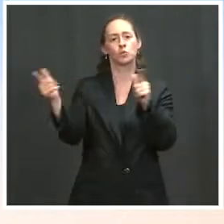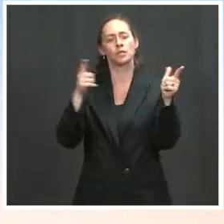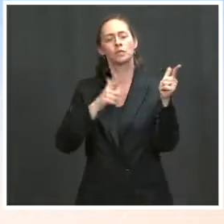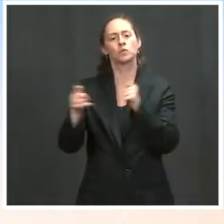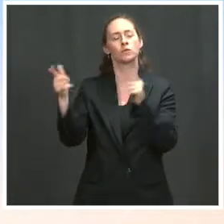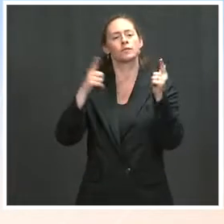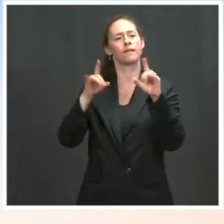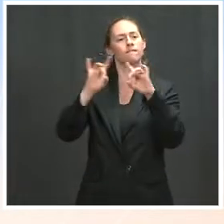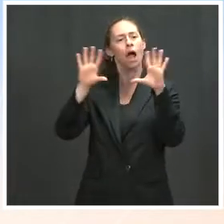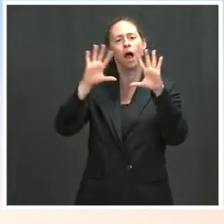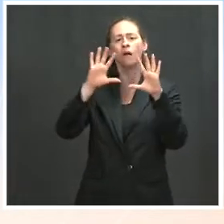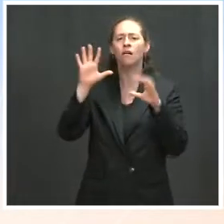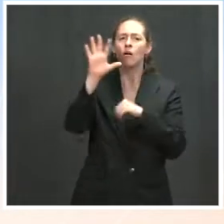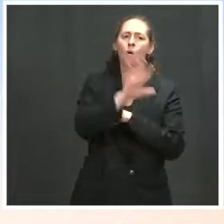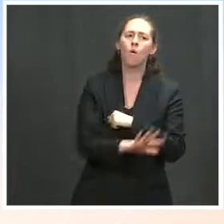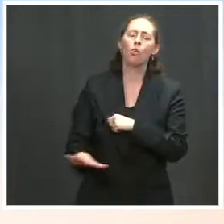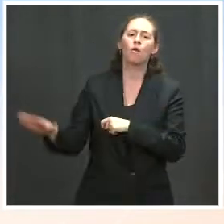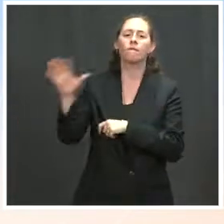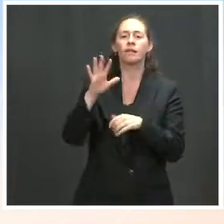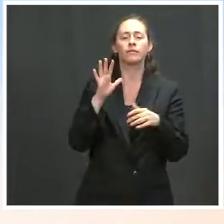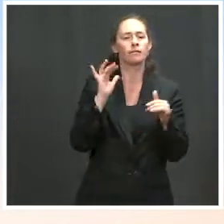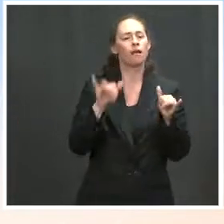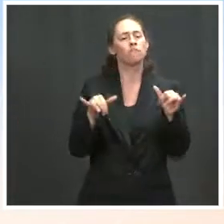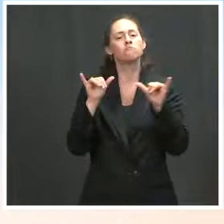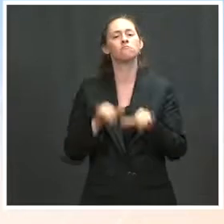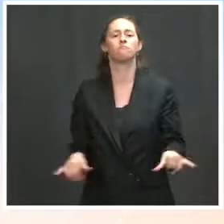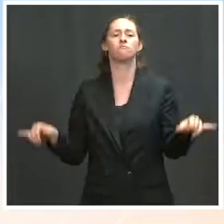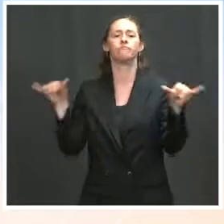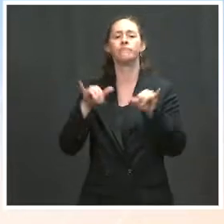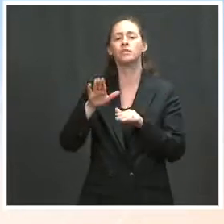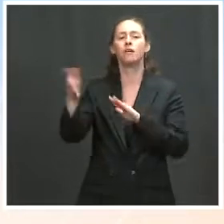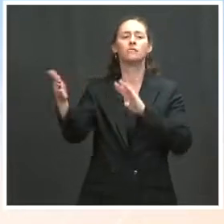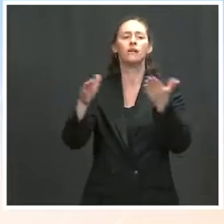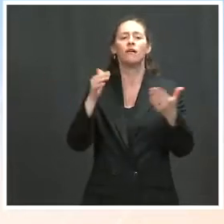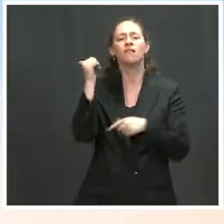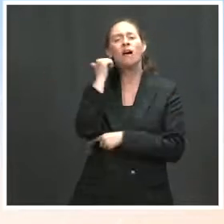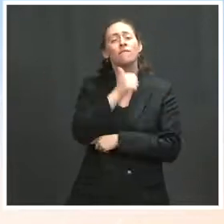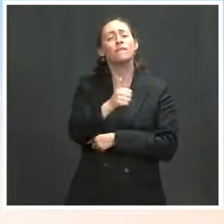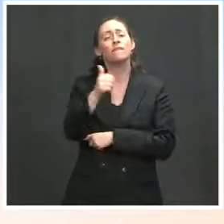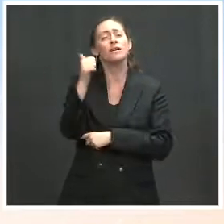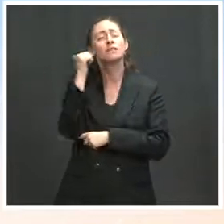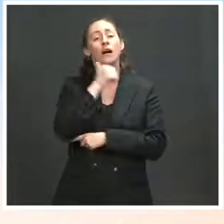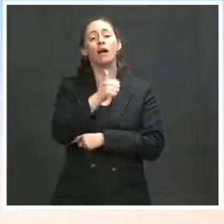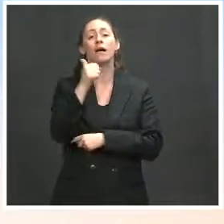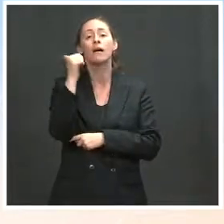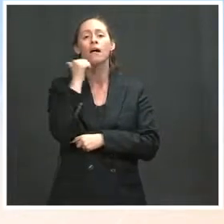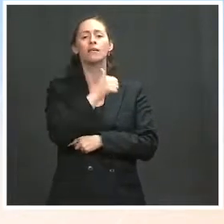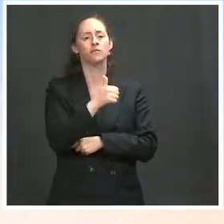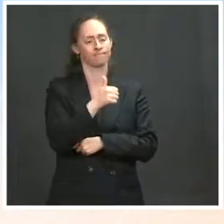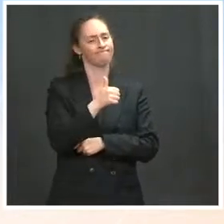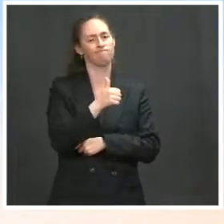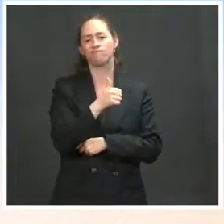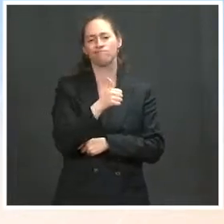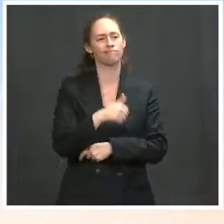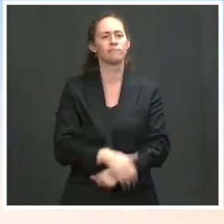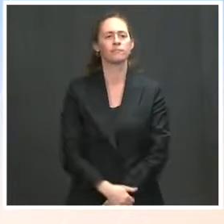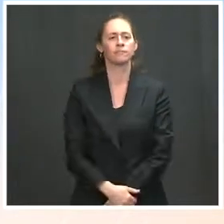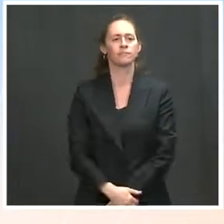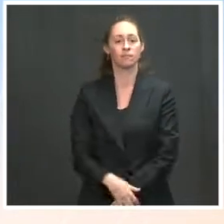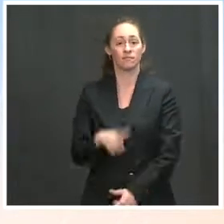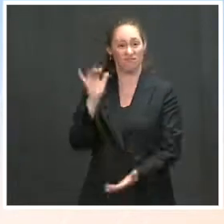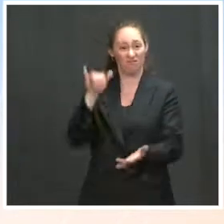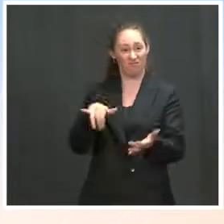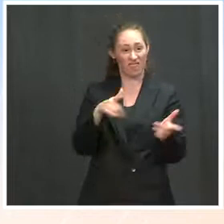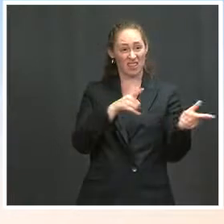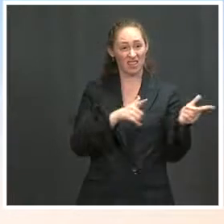mass shootings and in the lives that are being taken in daily gun violence that doesn't make national headlines. That's why he has already